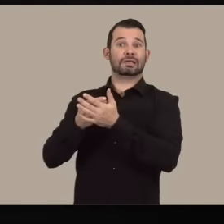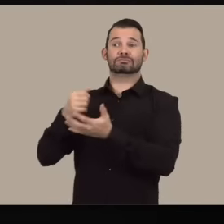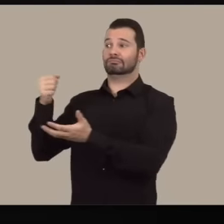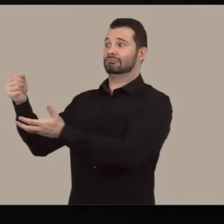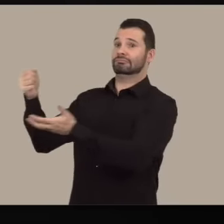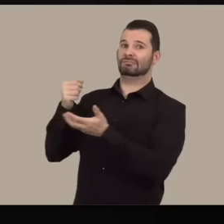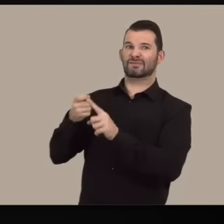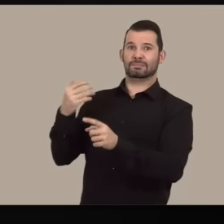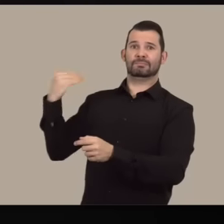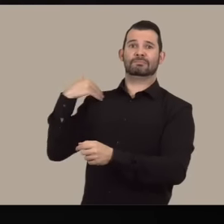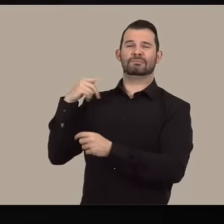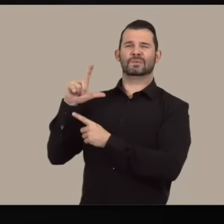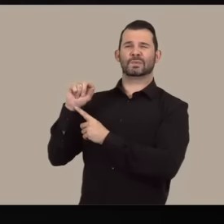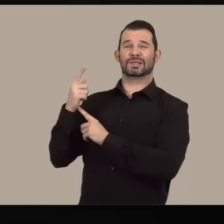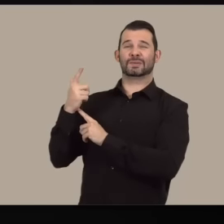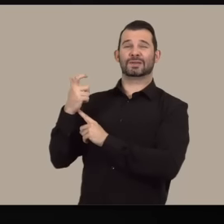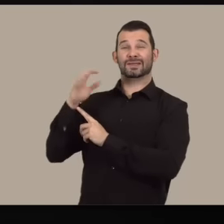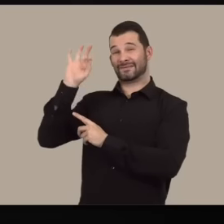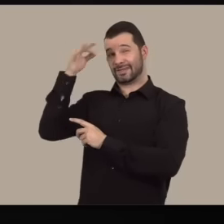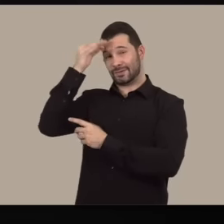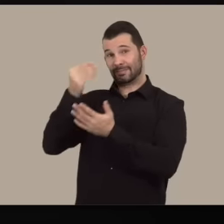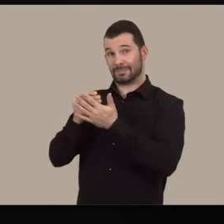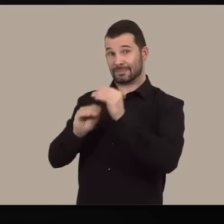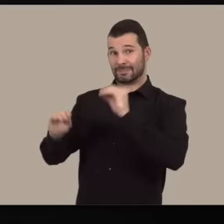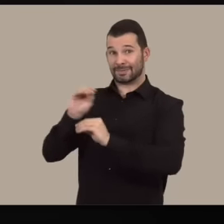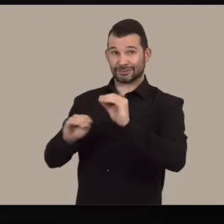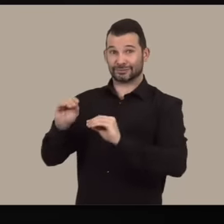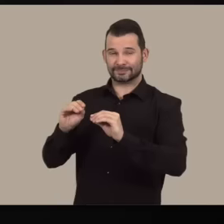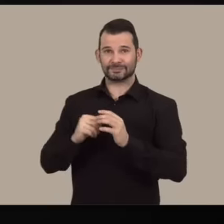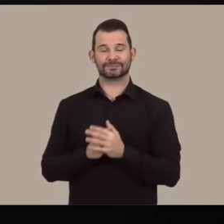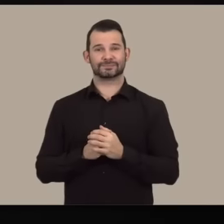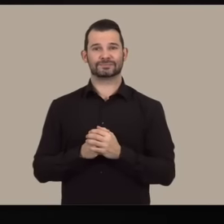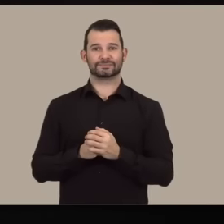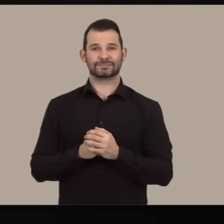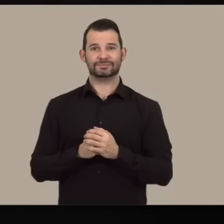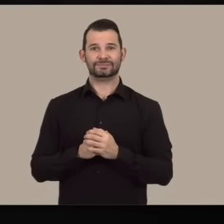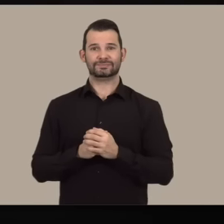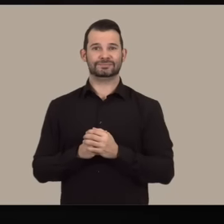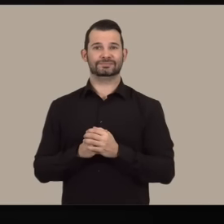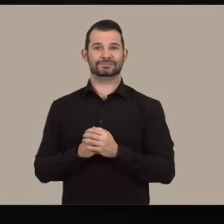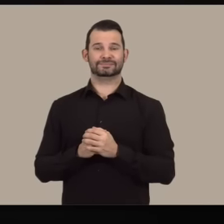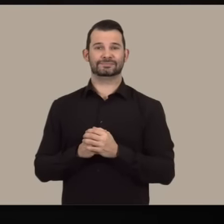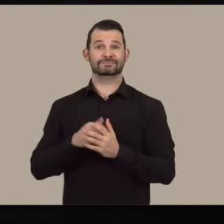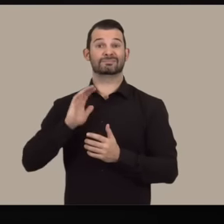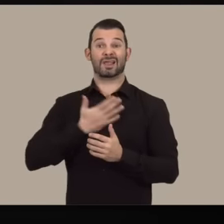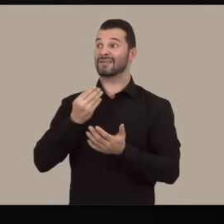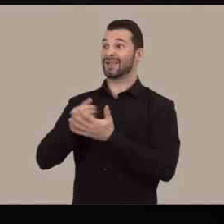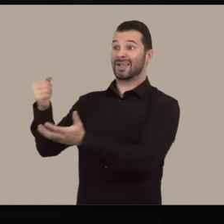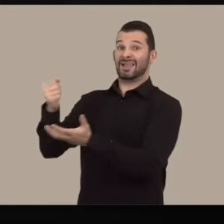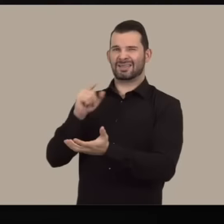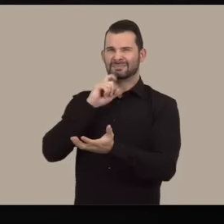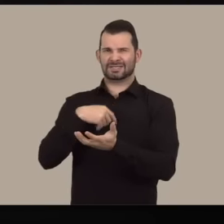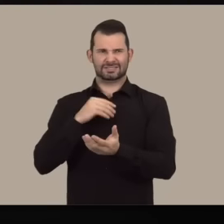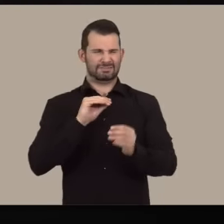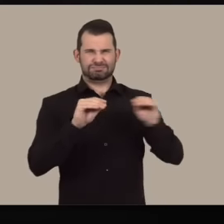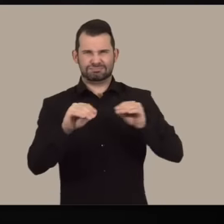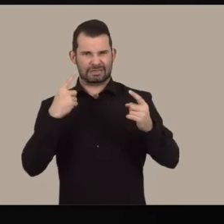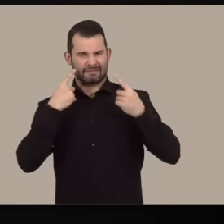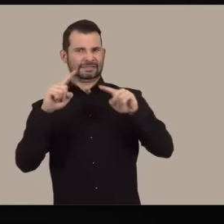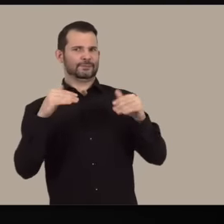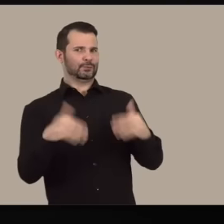of integration of additional funding from the 2021 federal budget. And our funding was put to